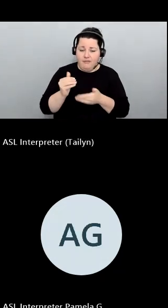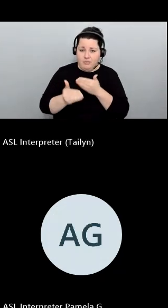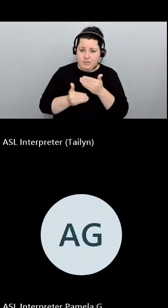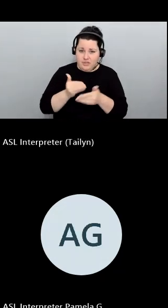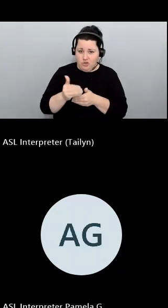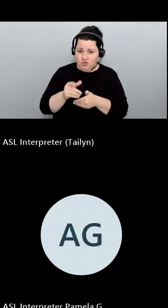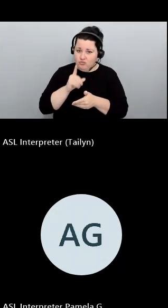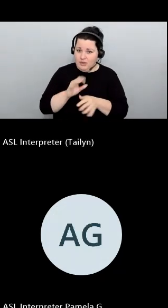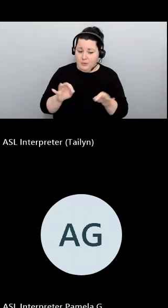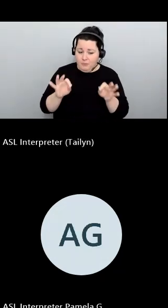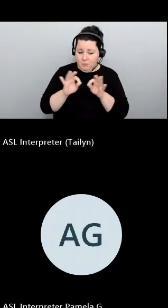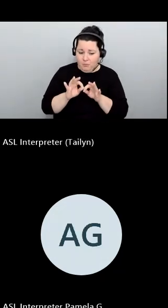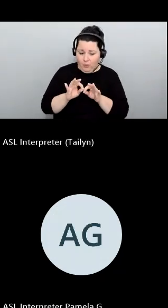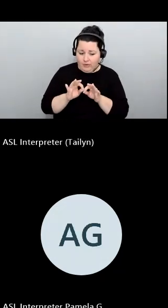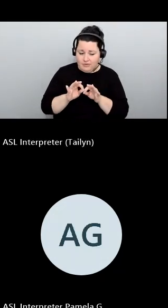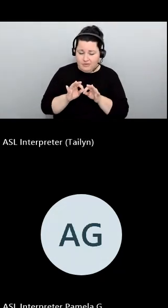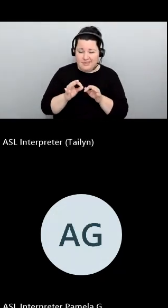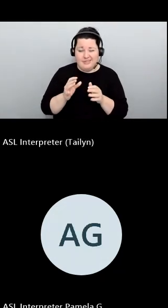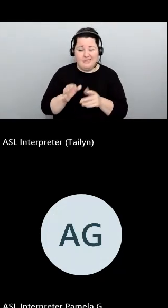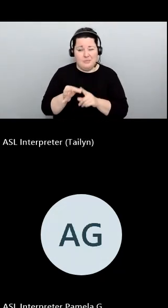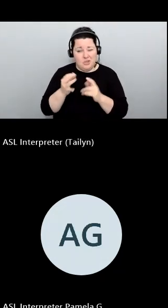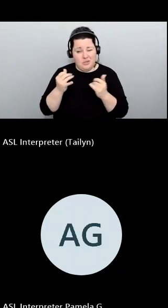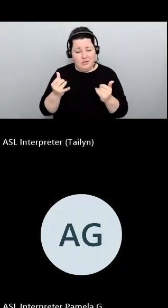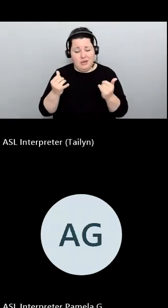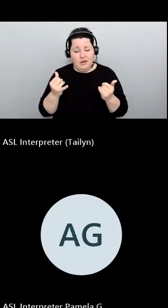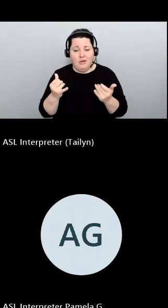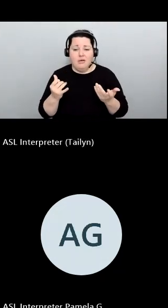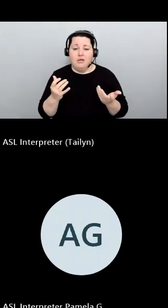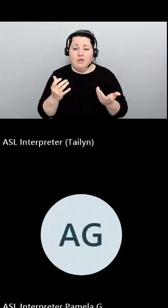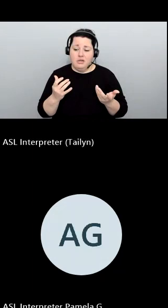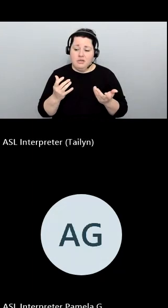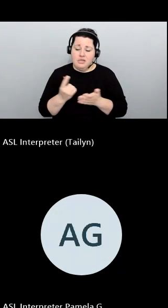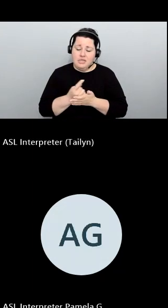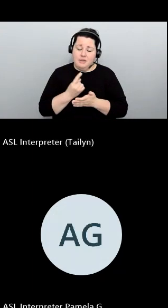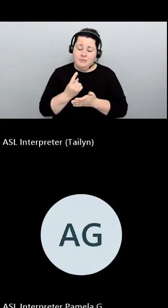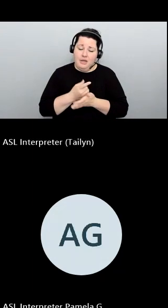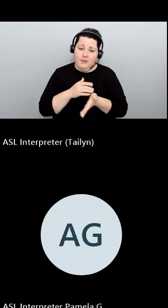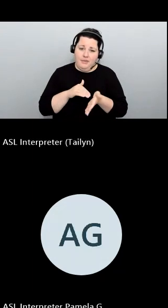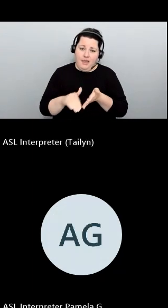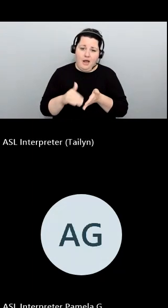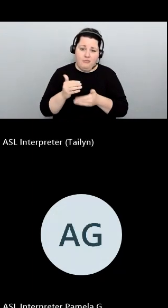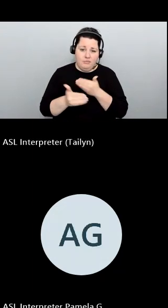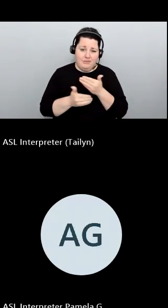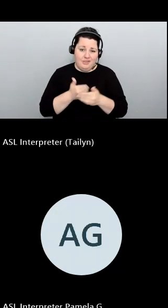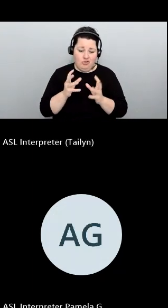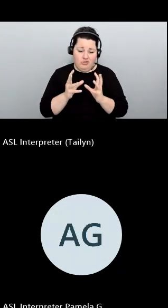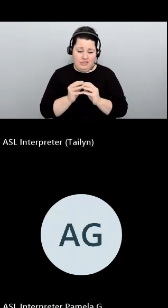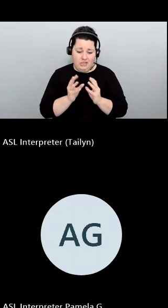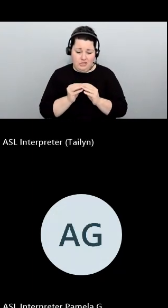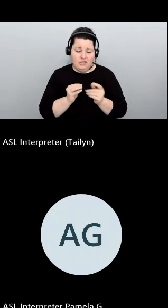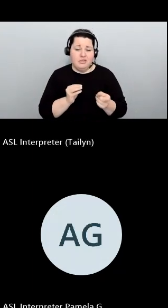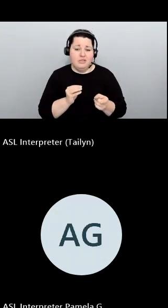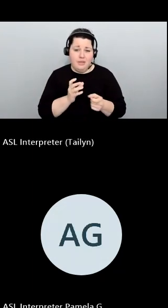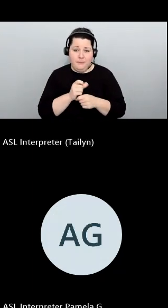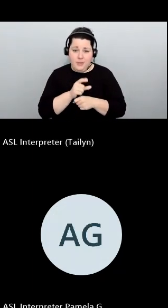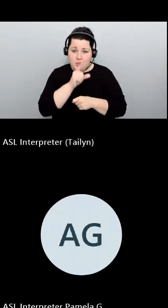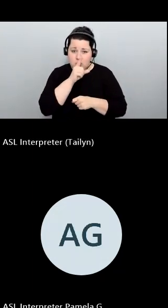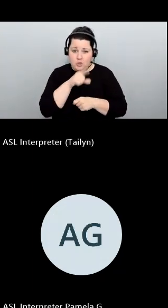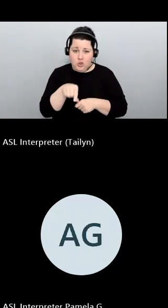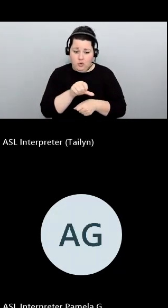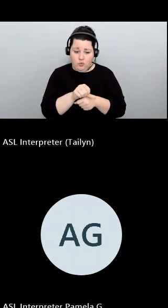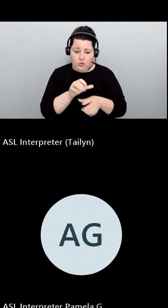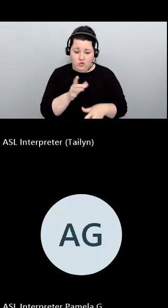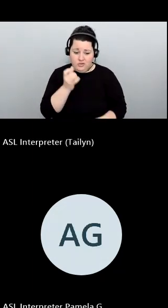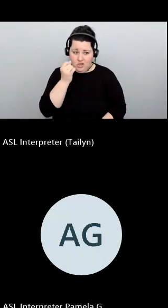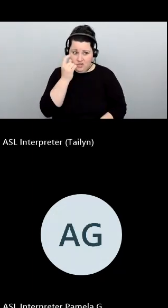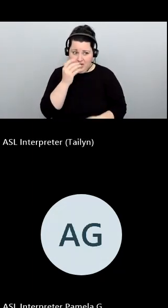important, particularly in these times. We sometimes have layoff procedure sessions to make sure that workers understand what that